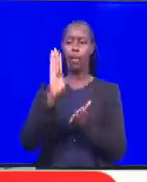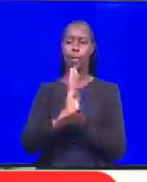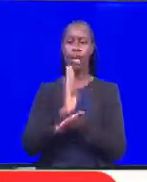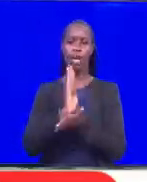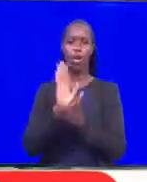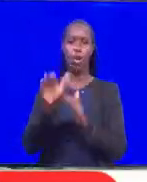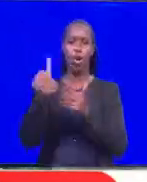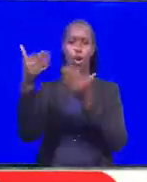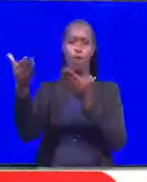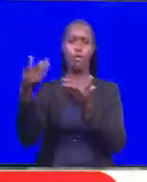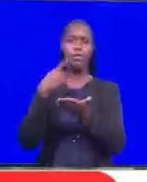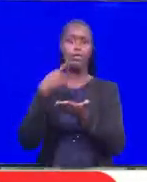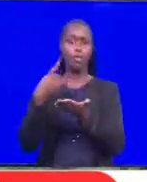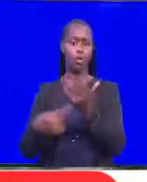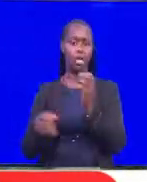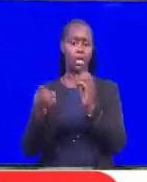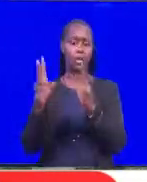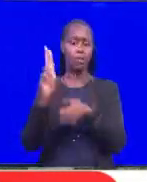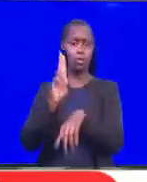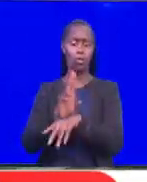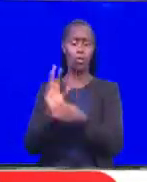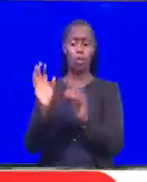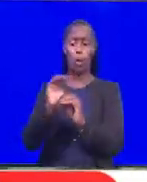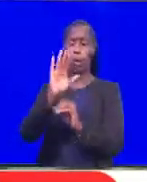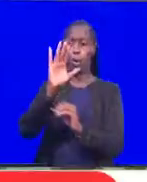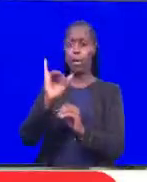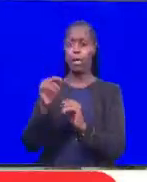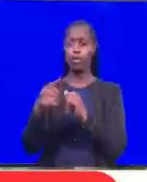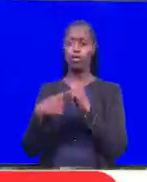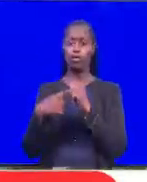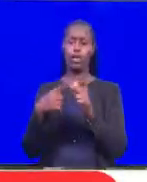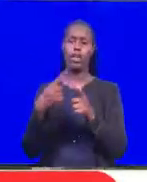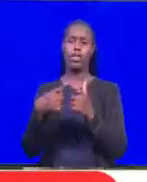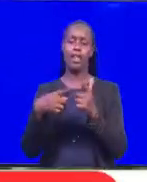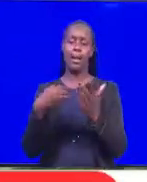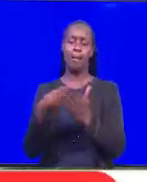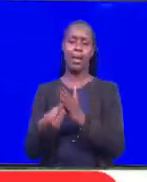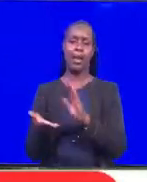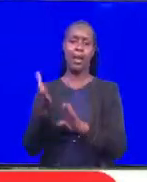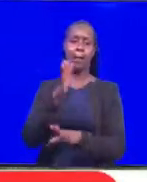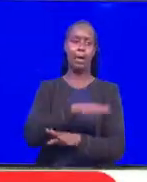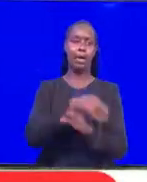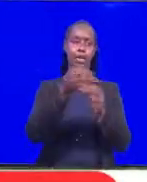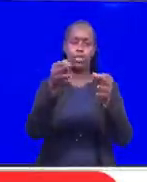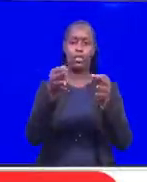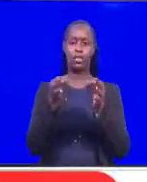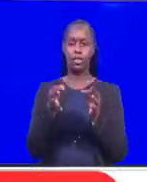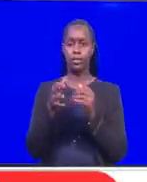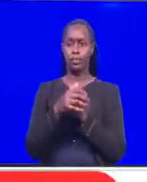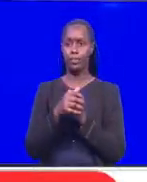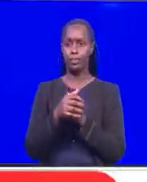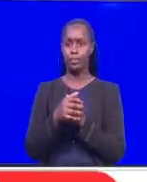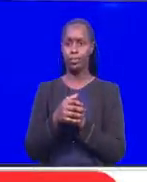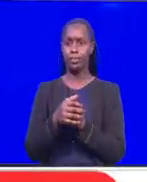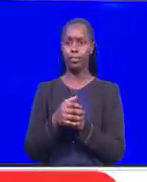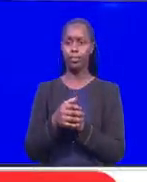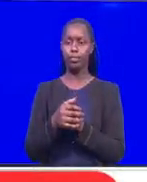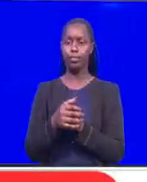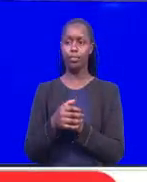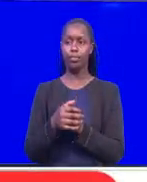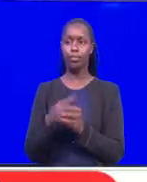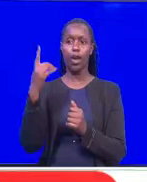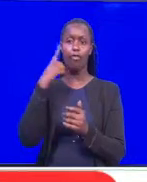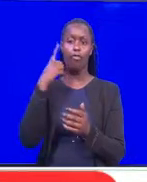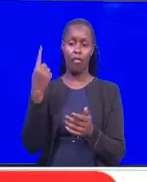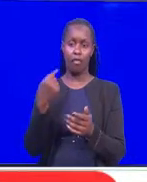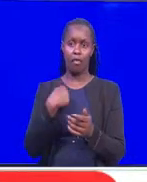if unutilized by June, the funds will go back to the Treasury and everyone will lose. It would be wrong for me to take